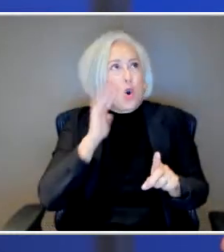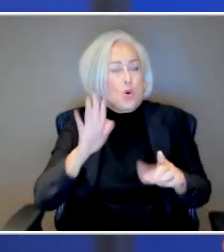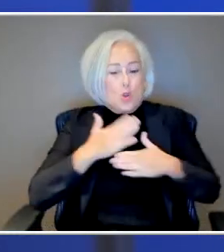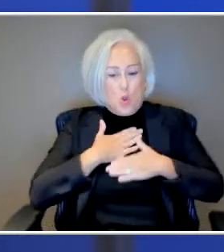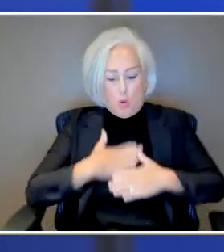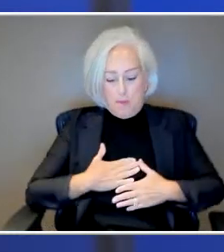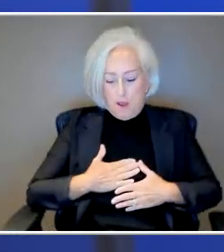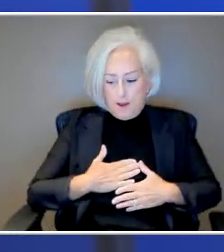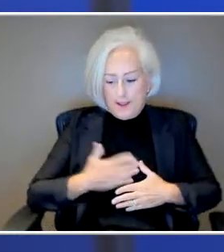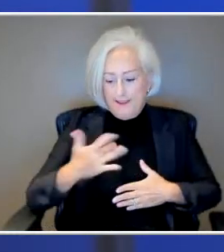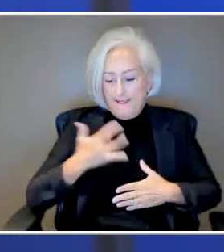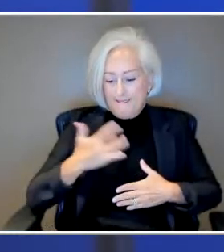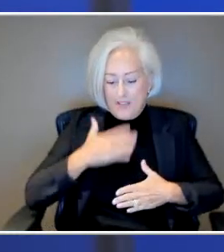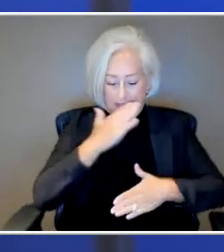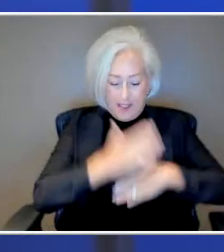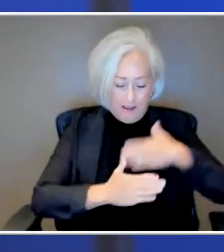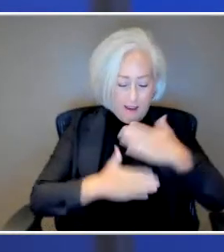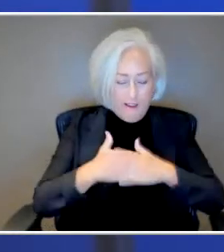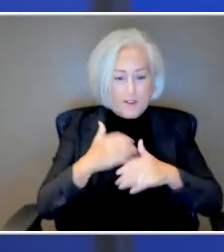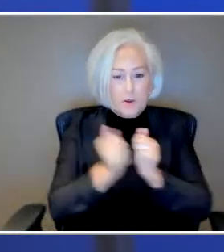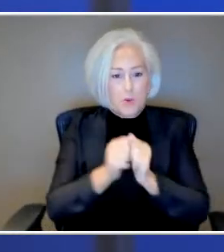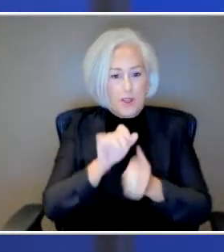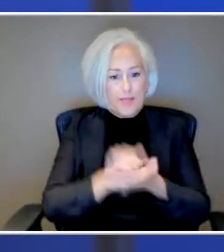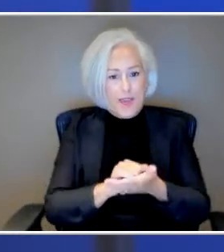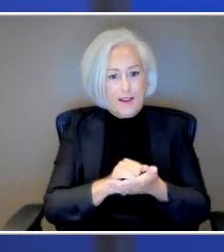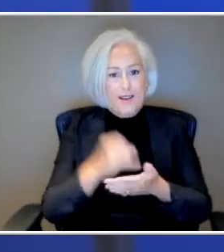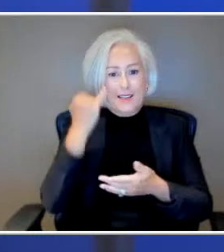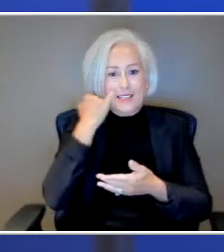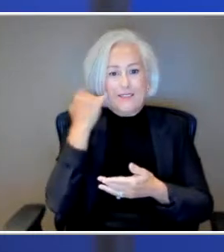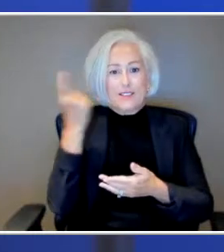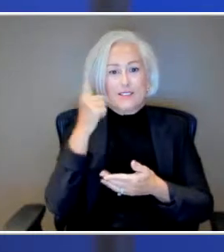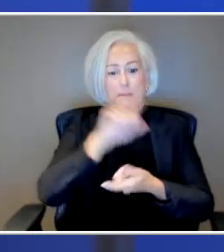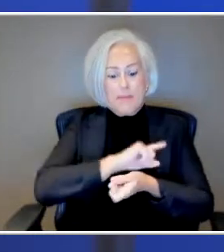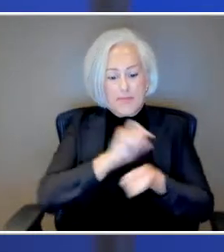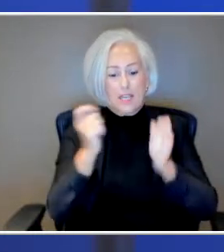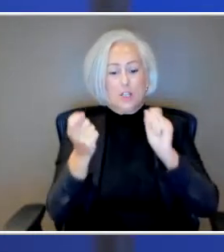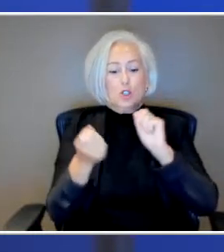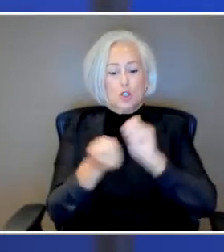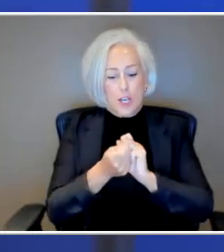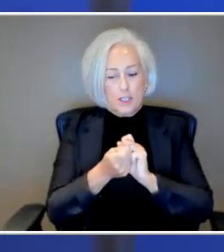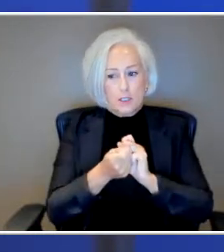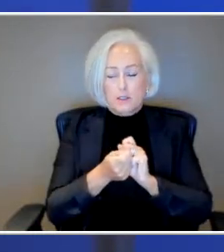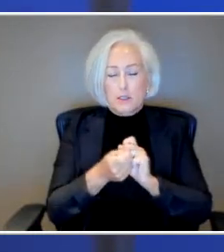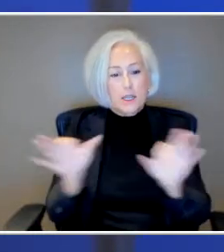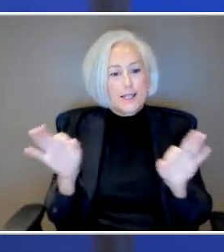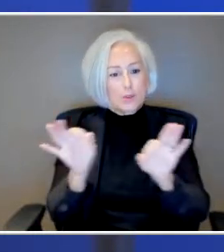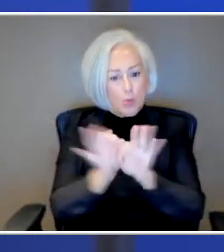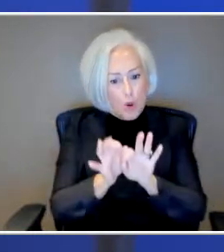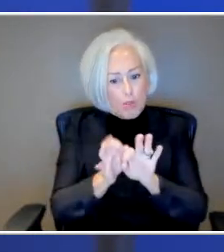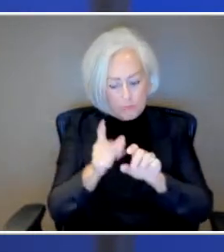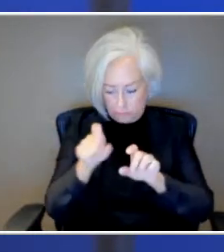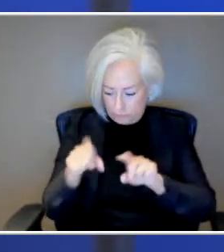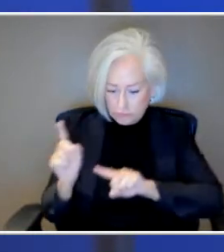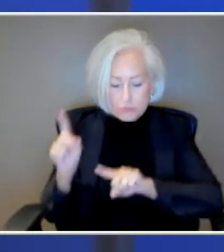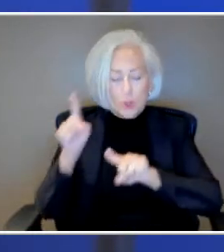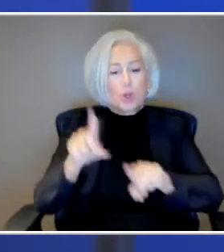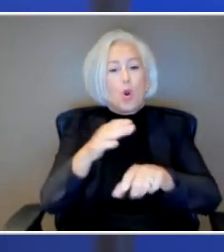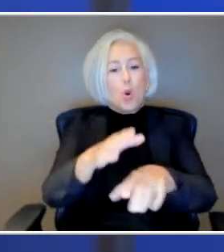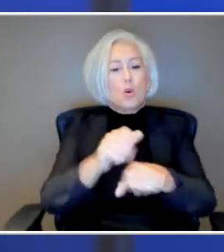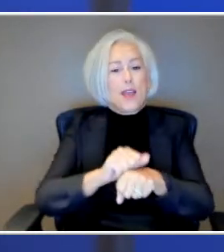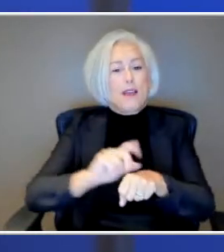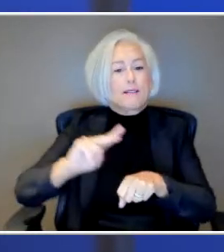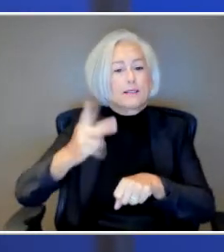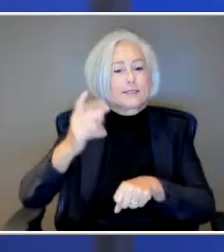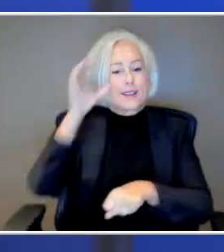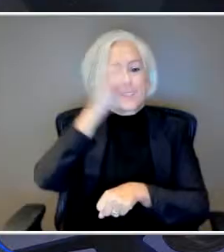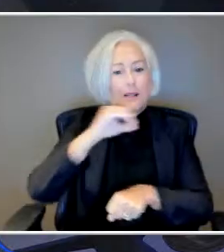that, and if something changes, you are worth it to get the right opinion and seek that out. And if you don't feel comfortable, keep seeking until